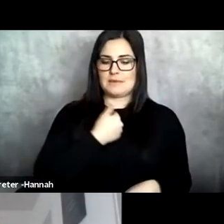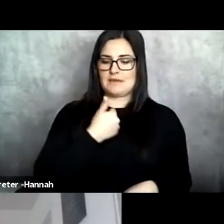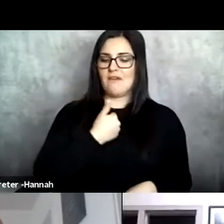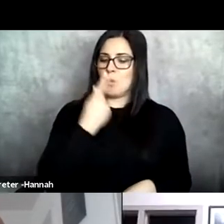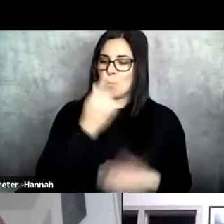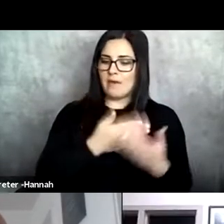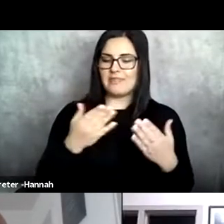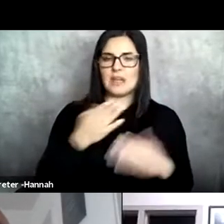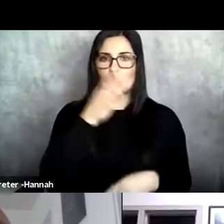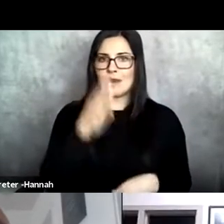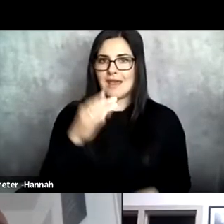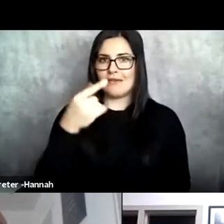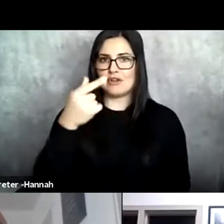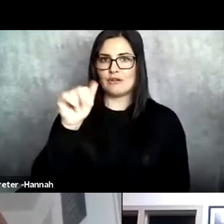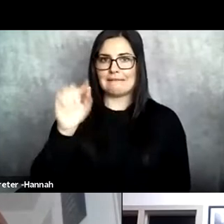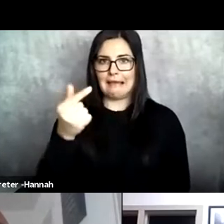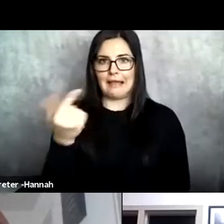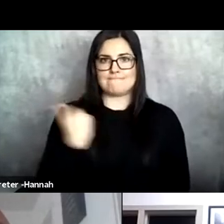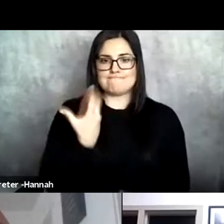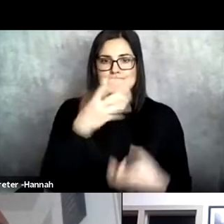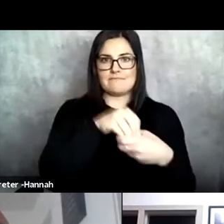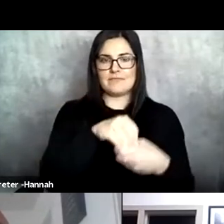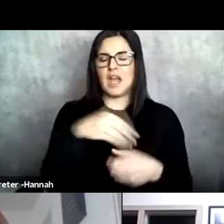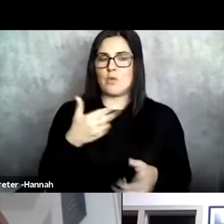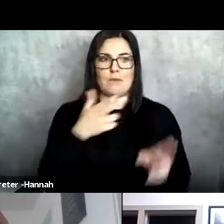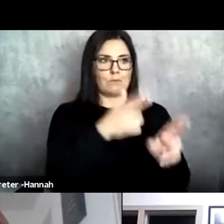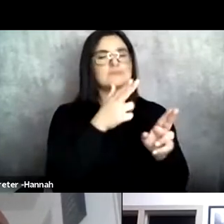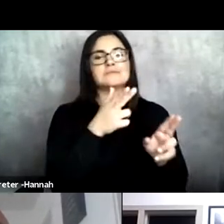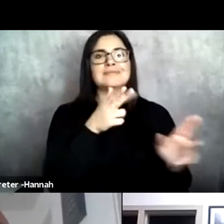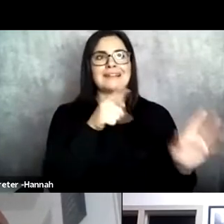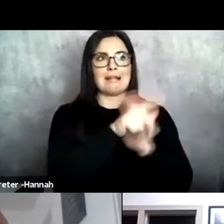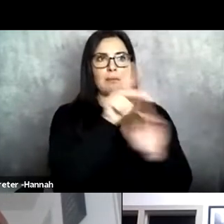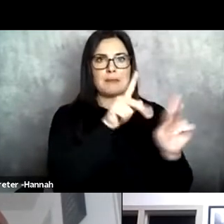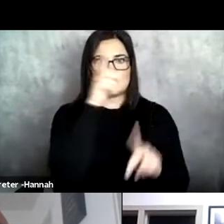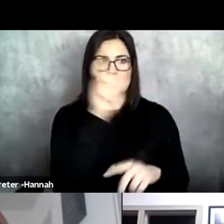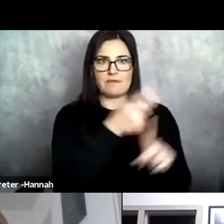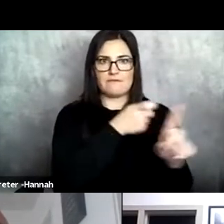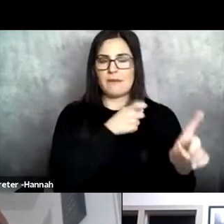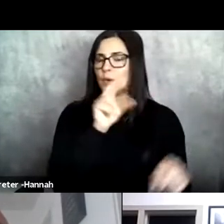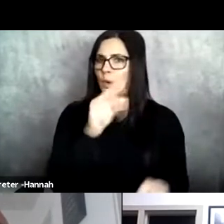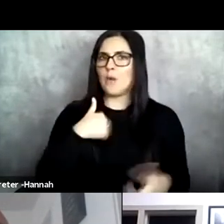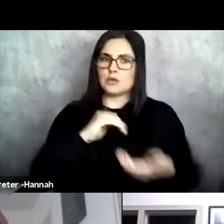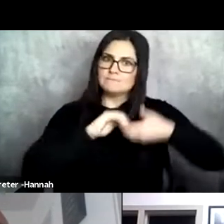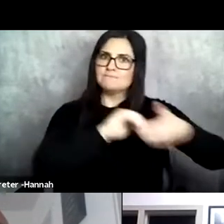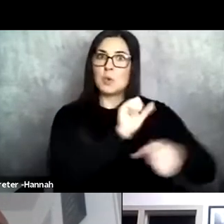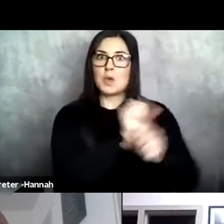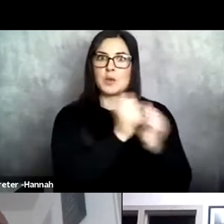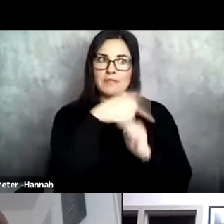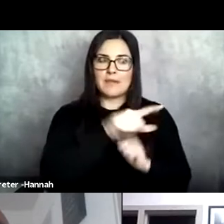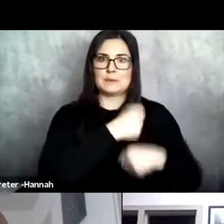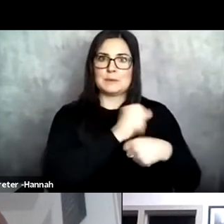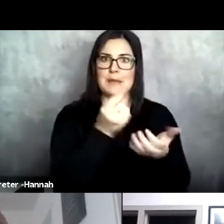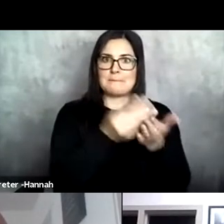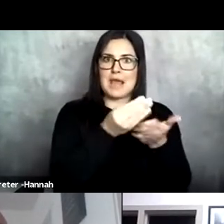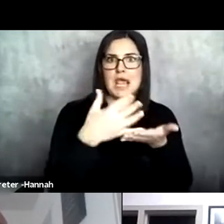I'm not gonna gangbang no more. No more trying to kill people because of where they're from. If anything, I'm gonna work with them and let's make money.